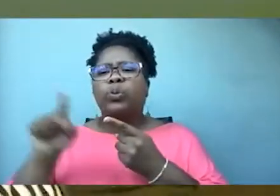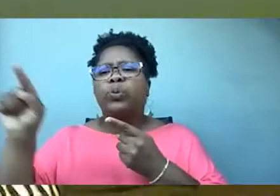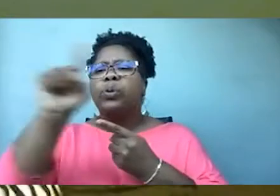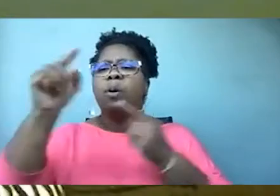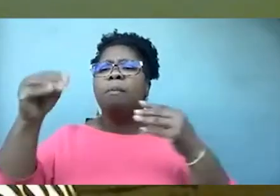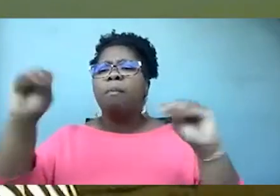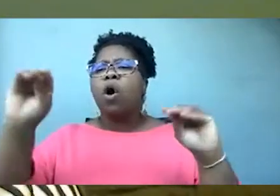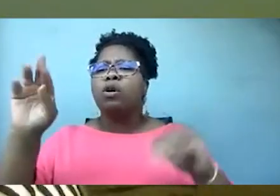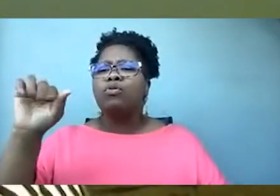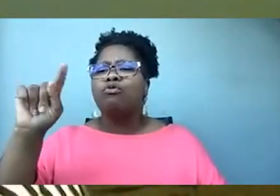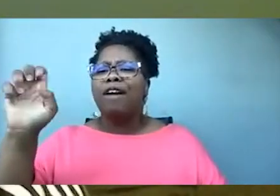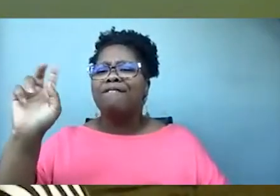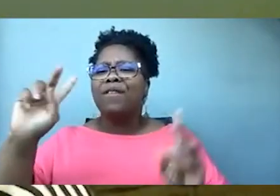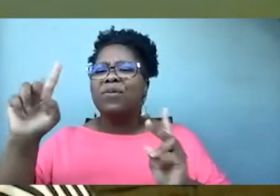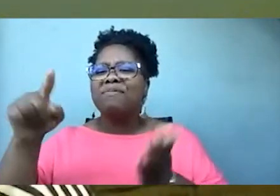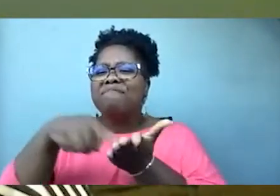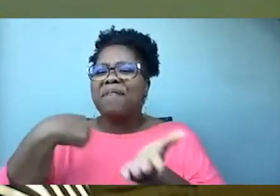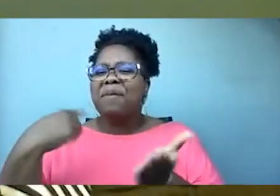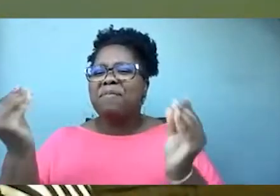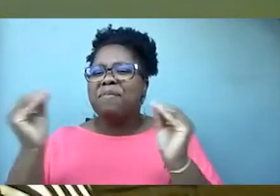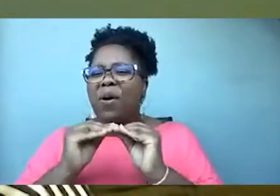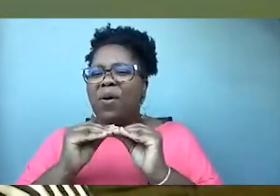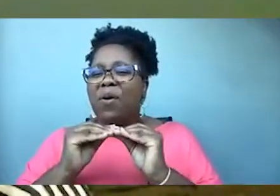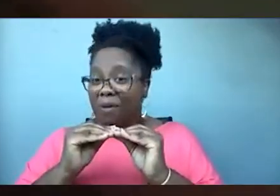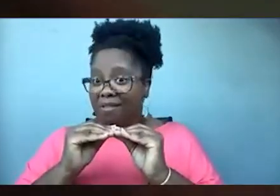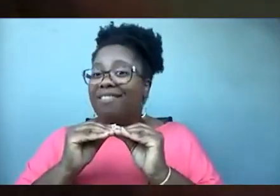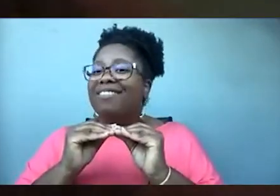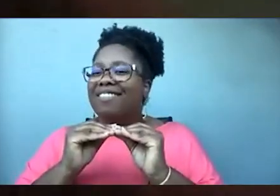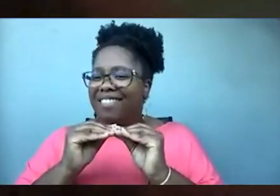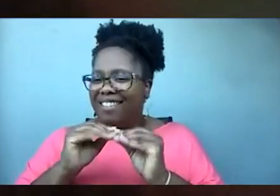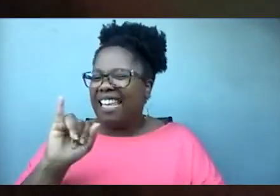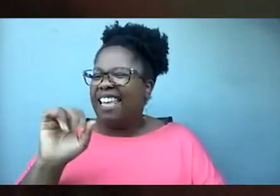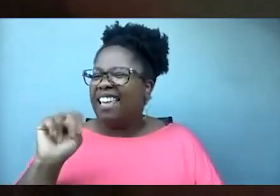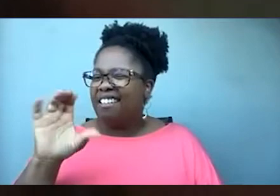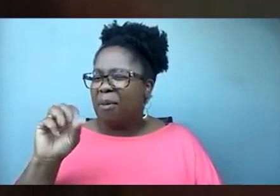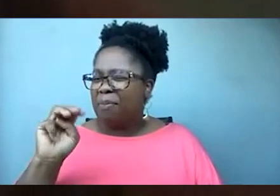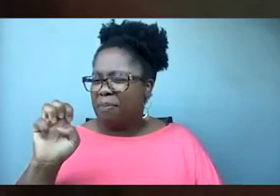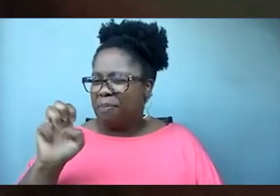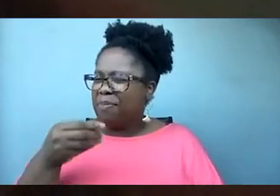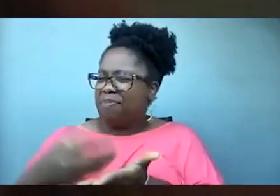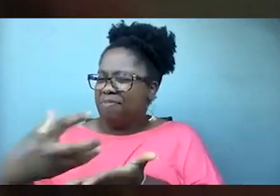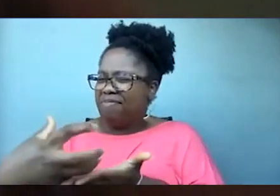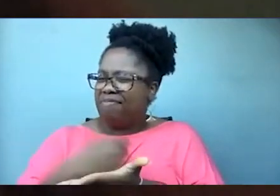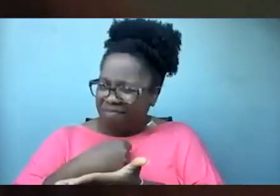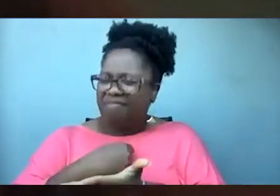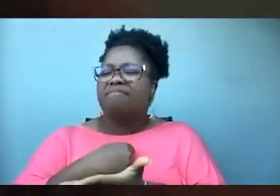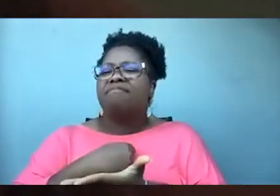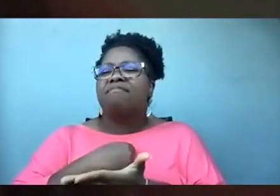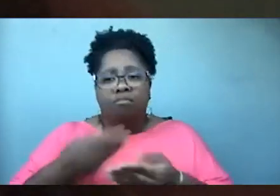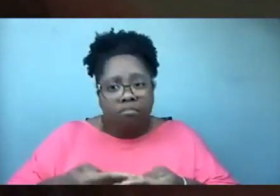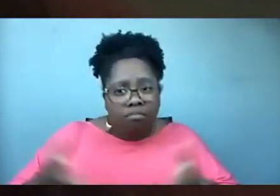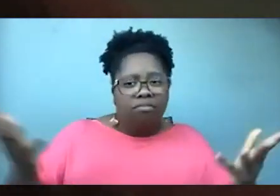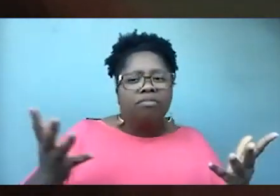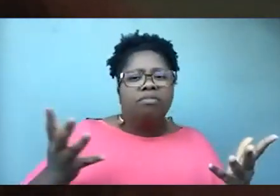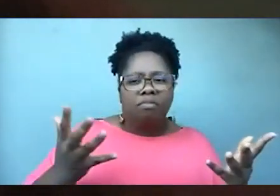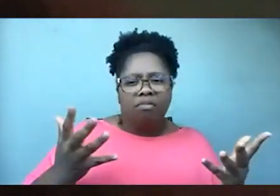the pricing, method where it's income based. You pay what your income base is. So we